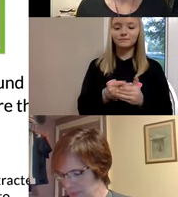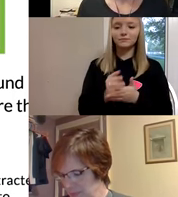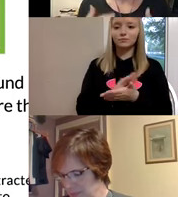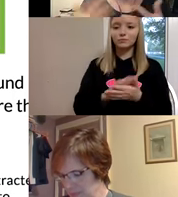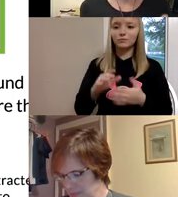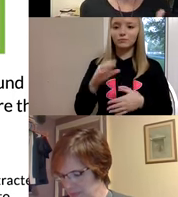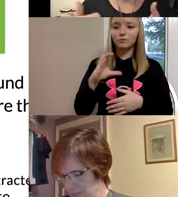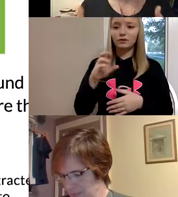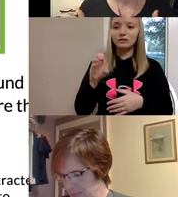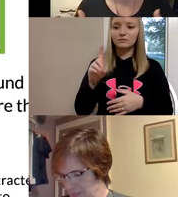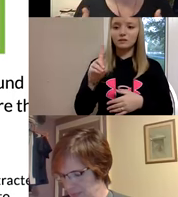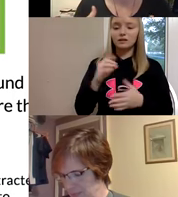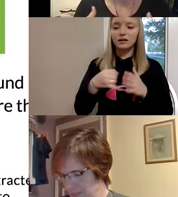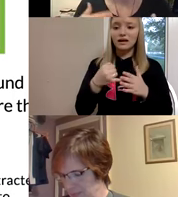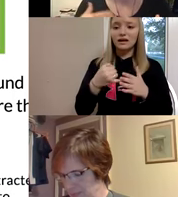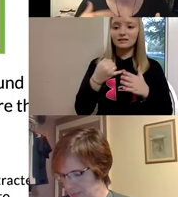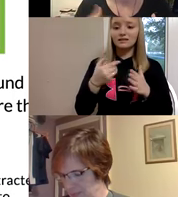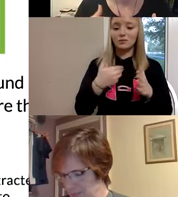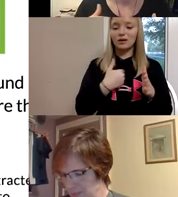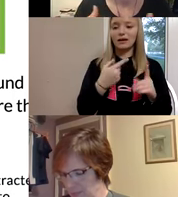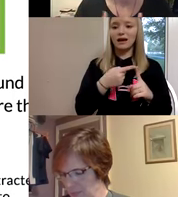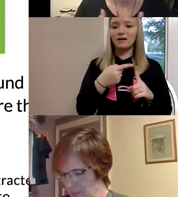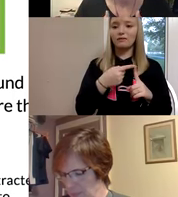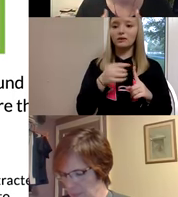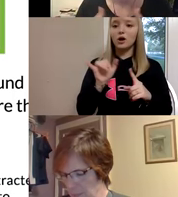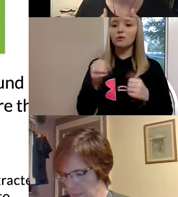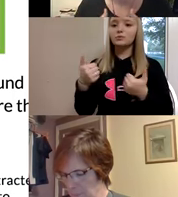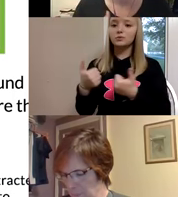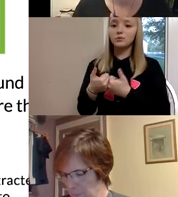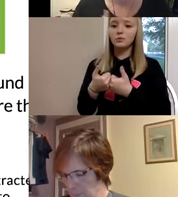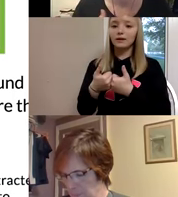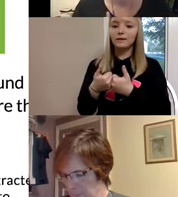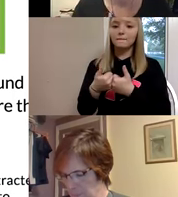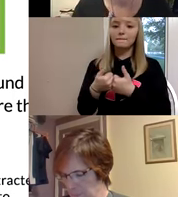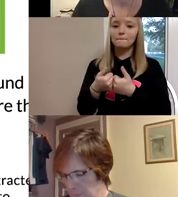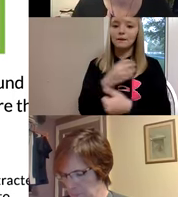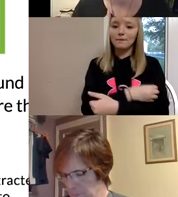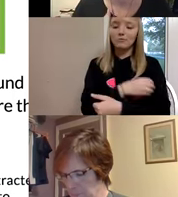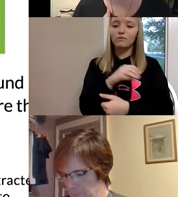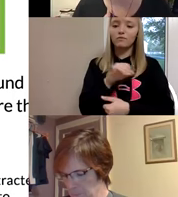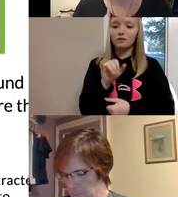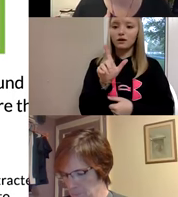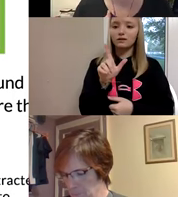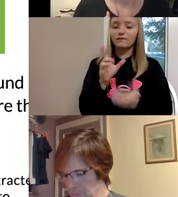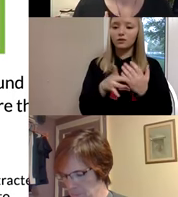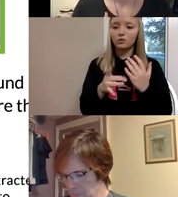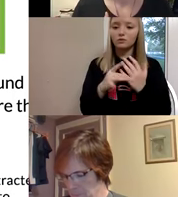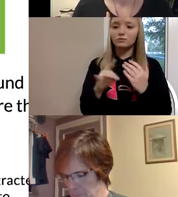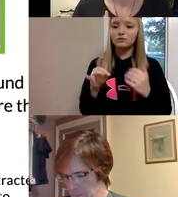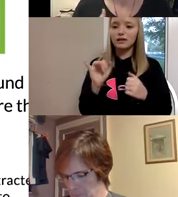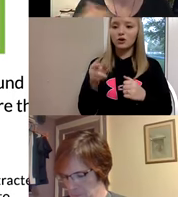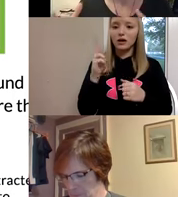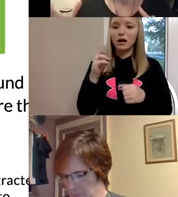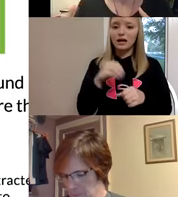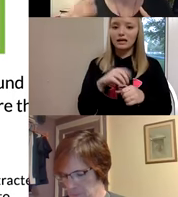isolate that we have is also paired with powerful Young Living therapeutic grade essential oils that are high in terpenes. So